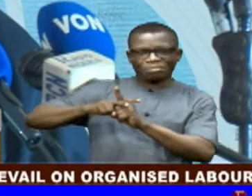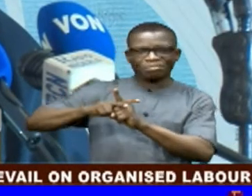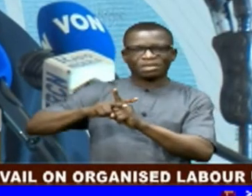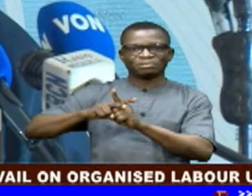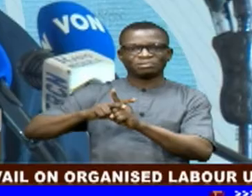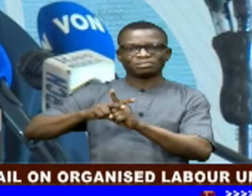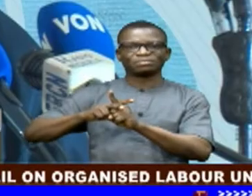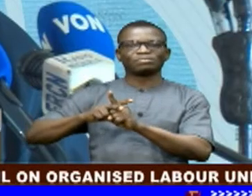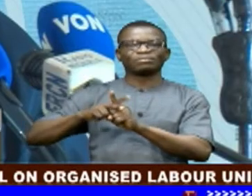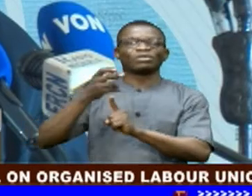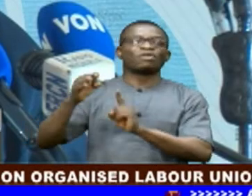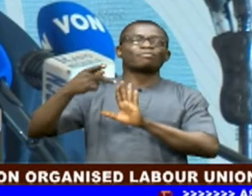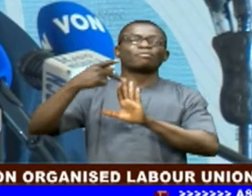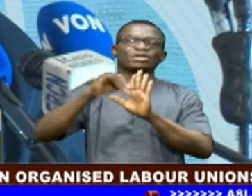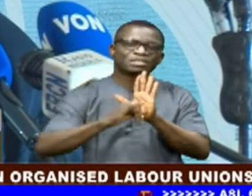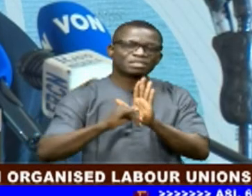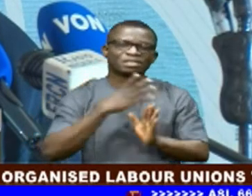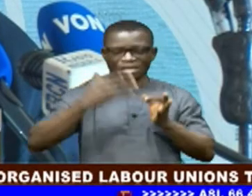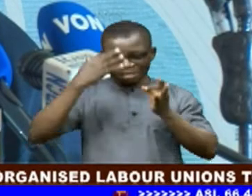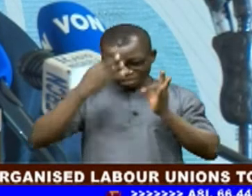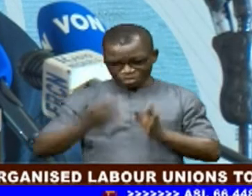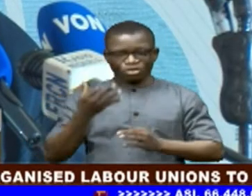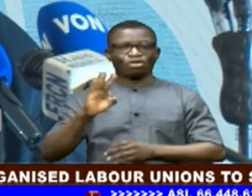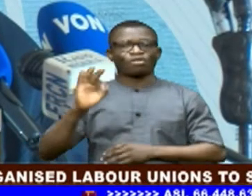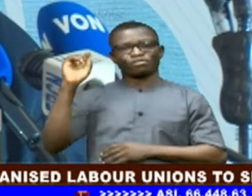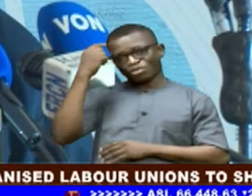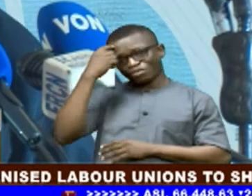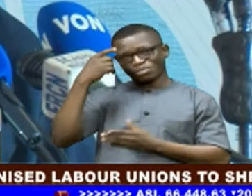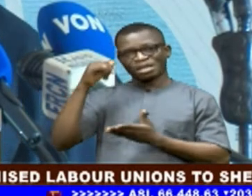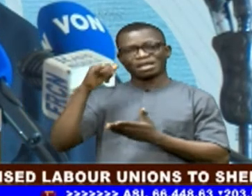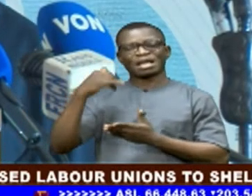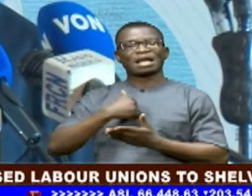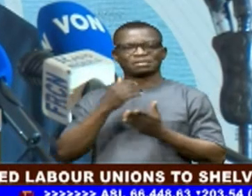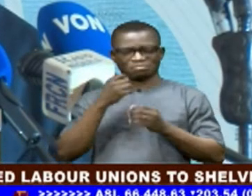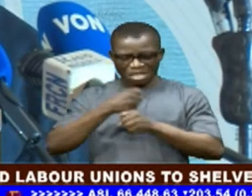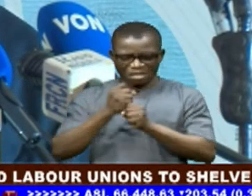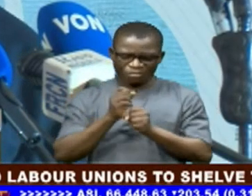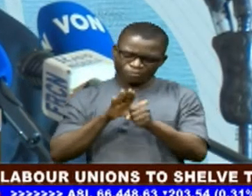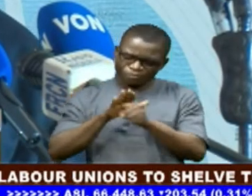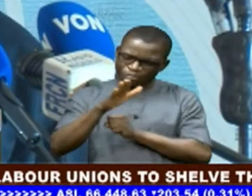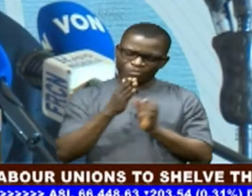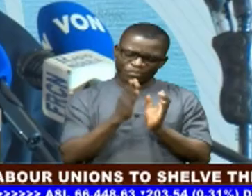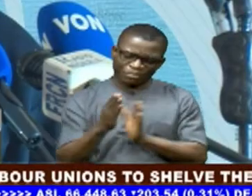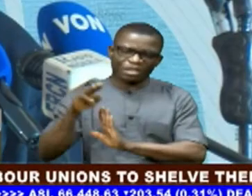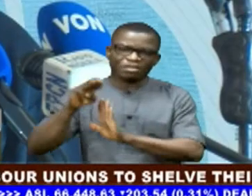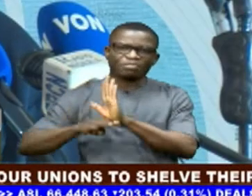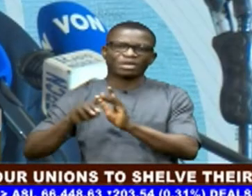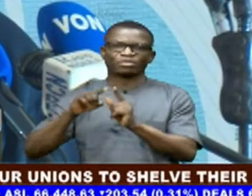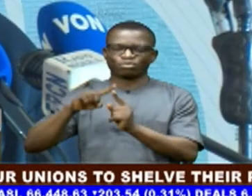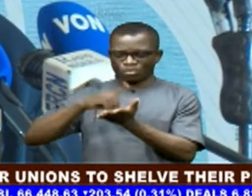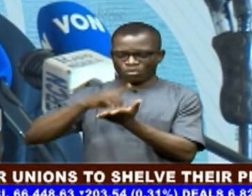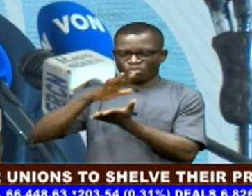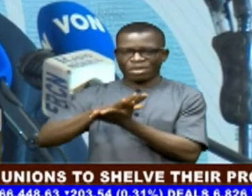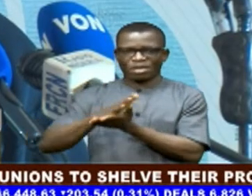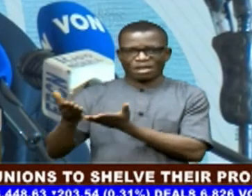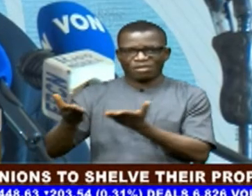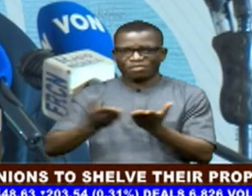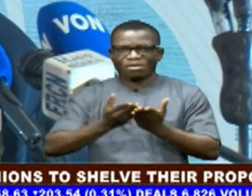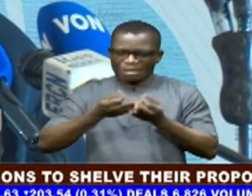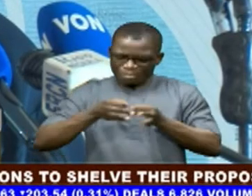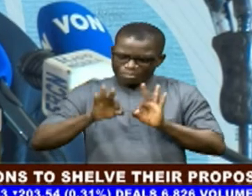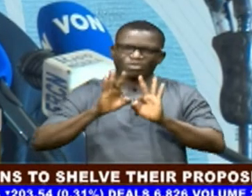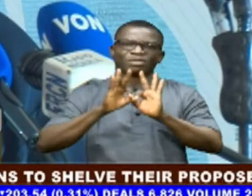for implementation of policies and decisions of government that has made full arrangements to document and carry forward the critical outcomes